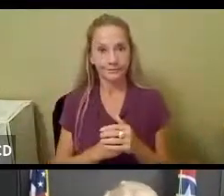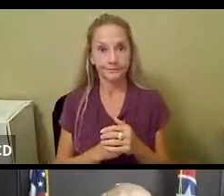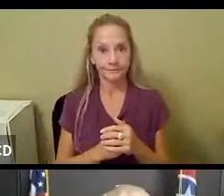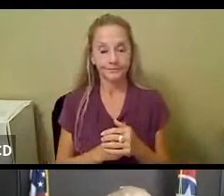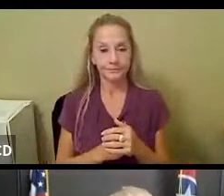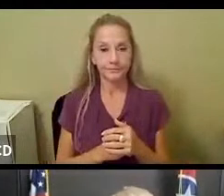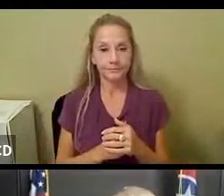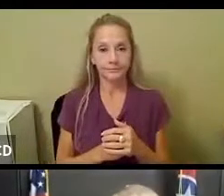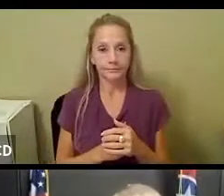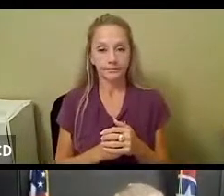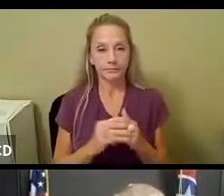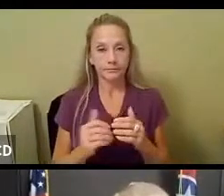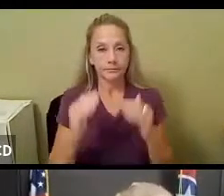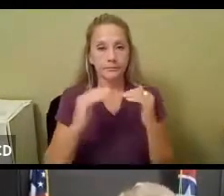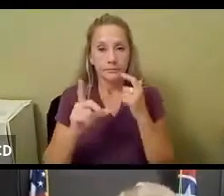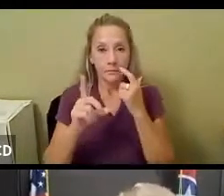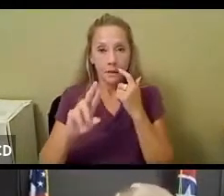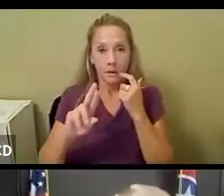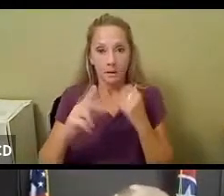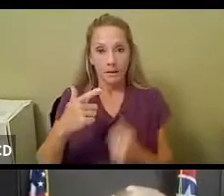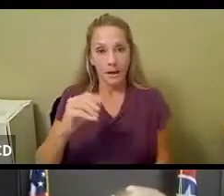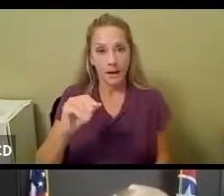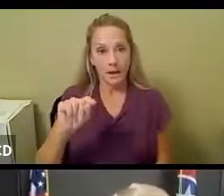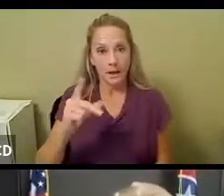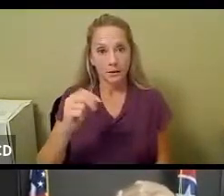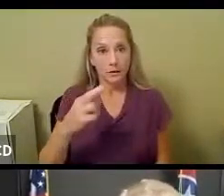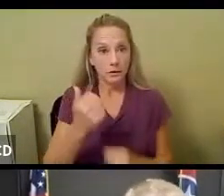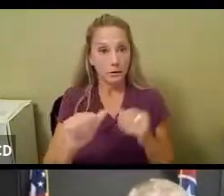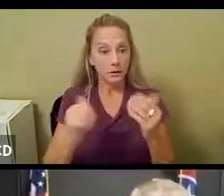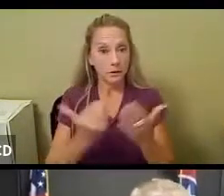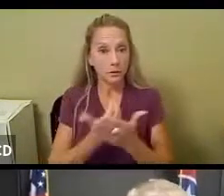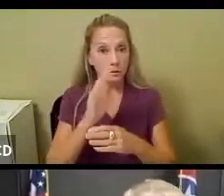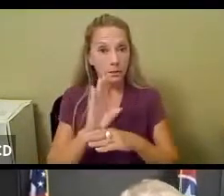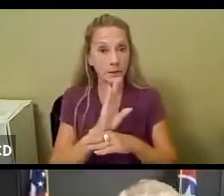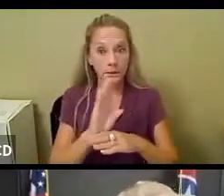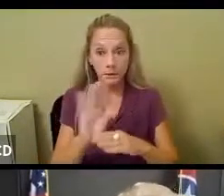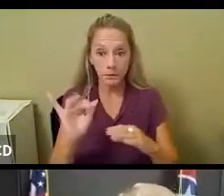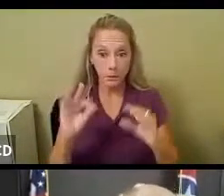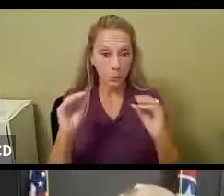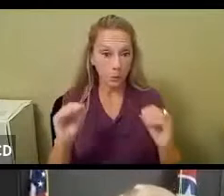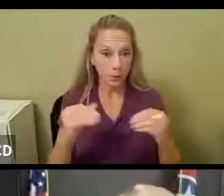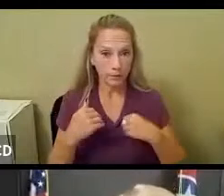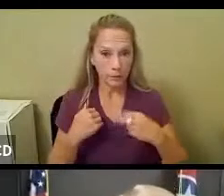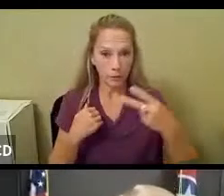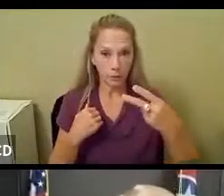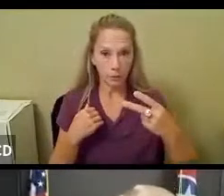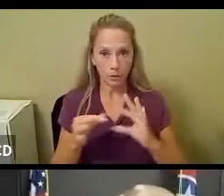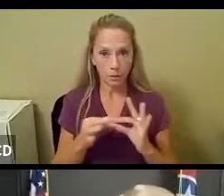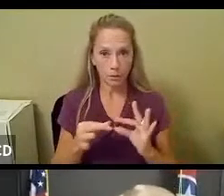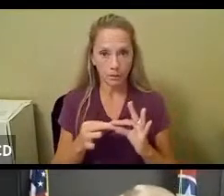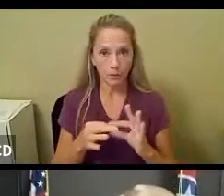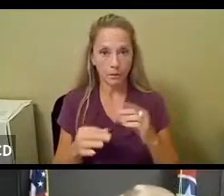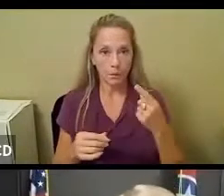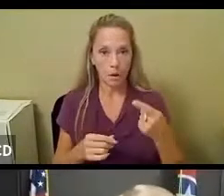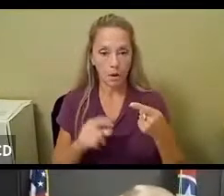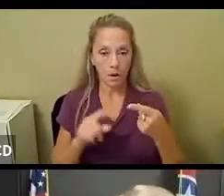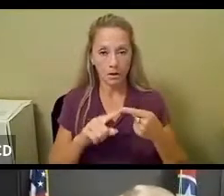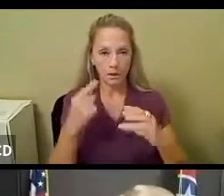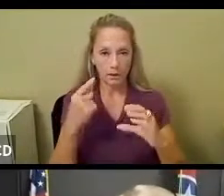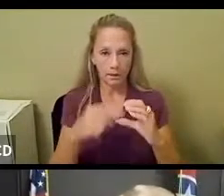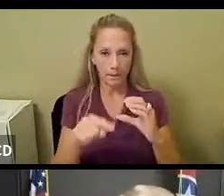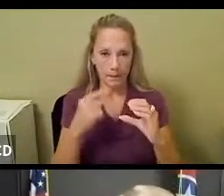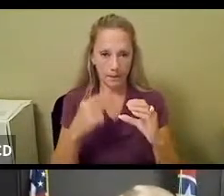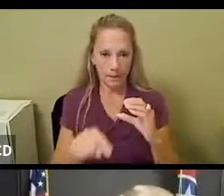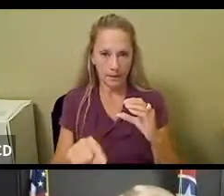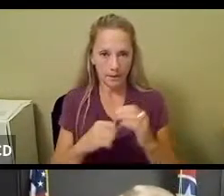Any other business? If not, I've got two comments. One comment has to do with emails, and this